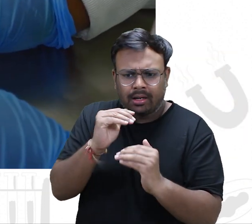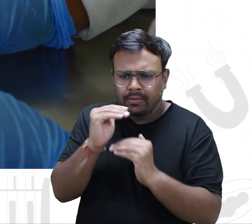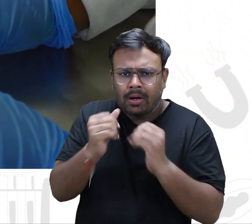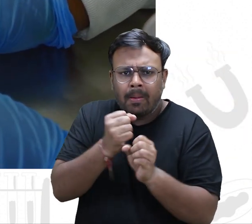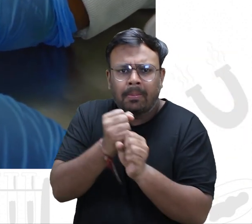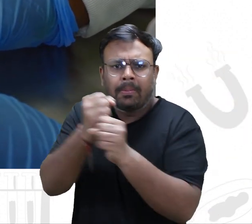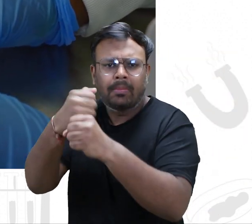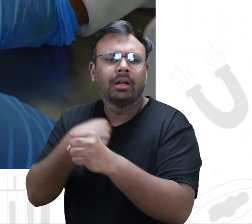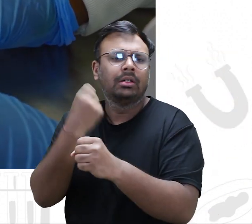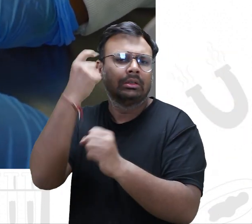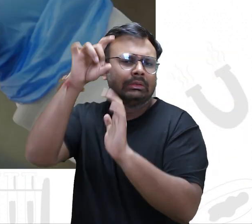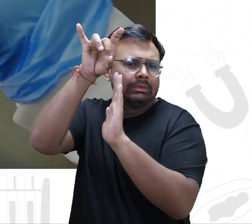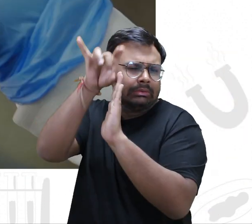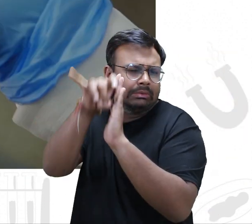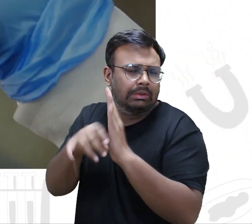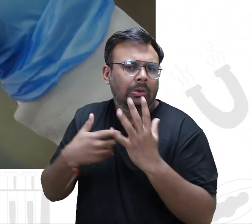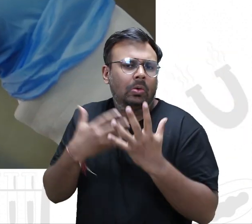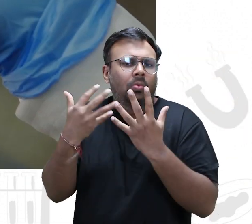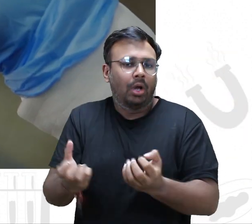embryonic development.